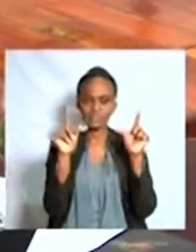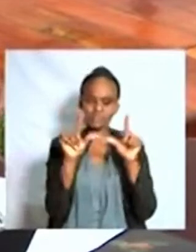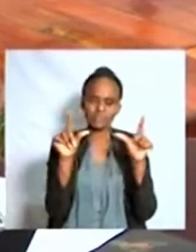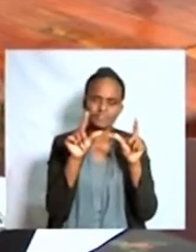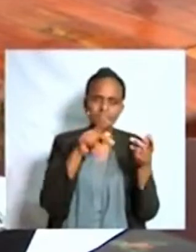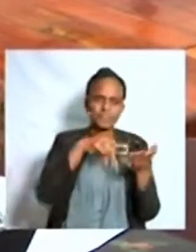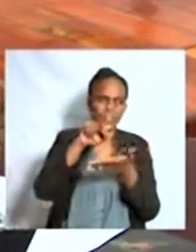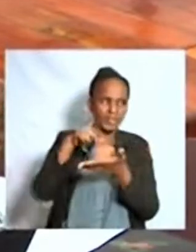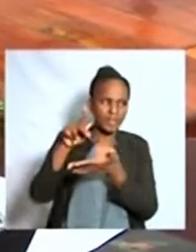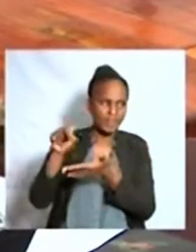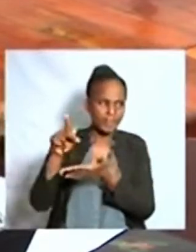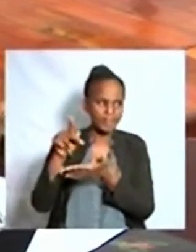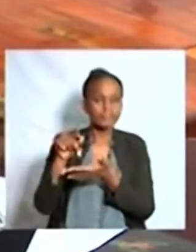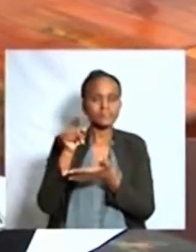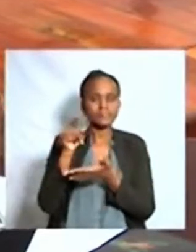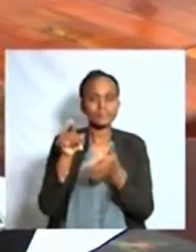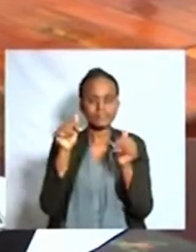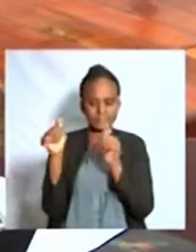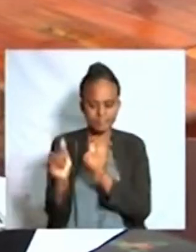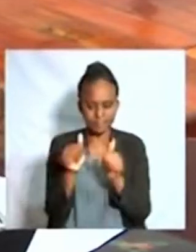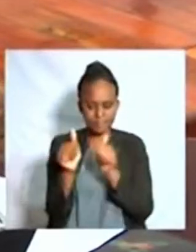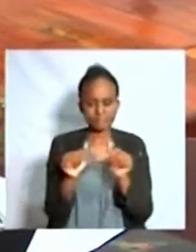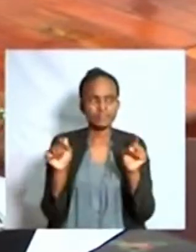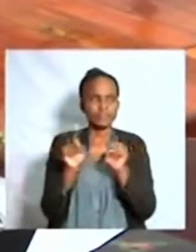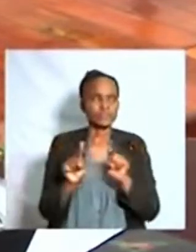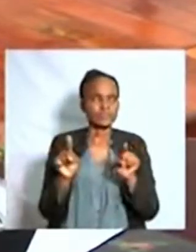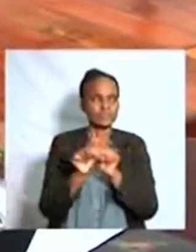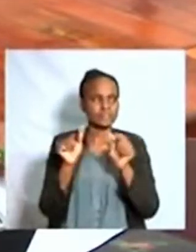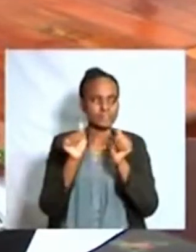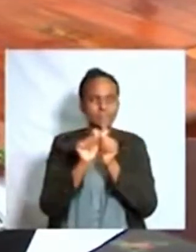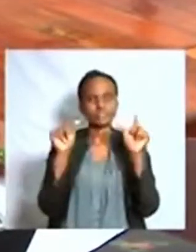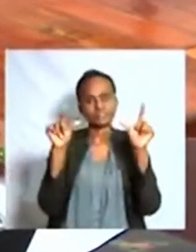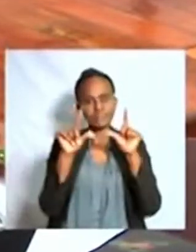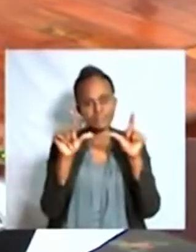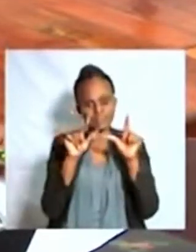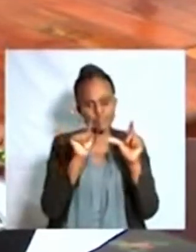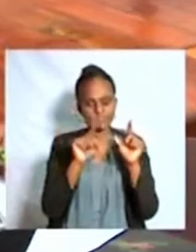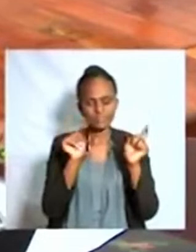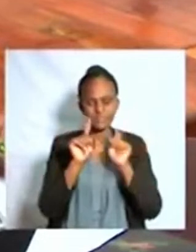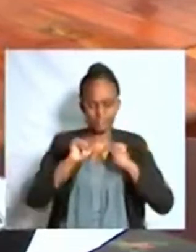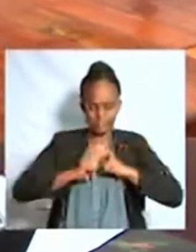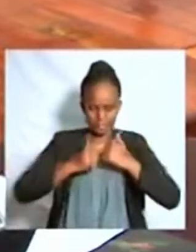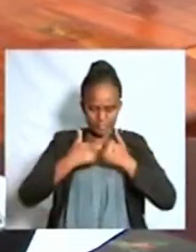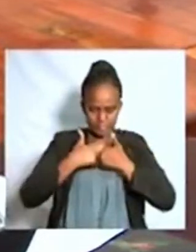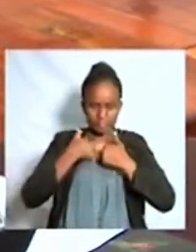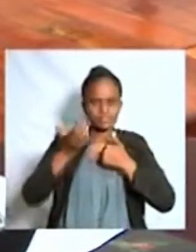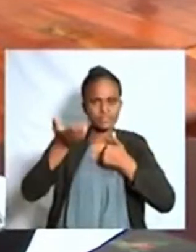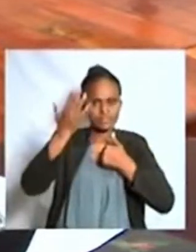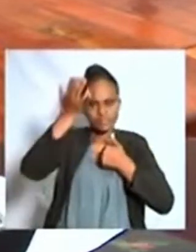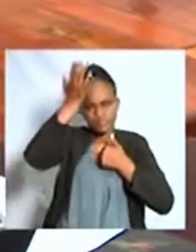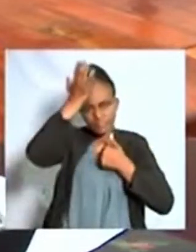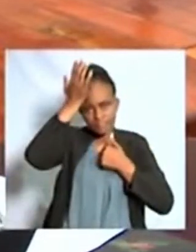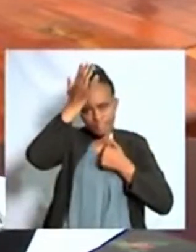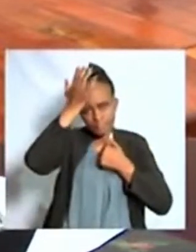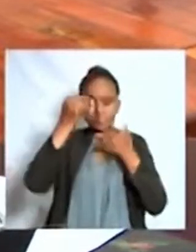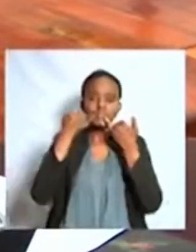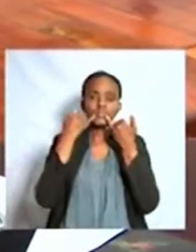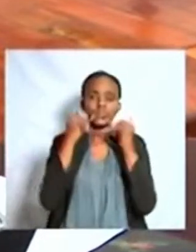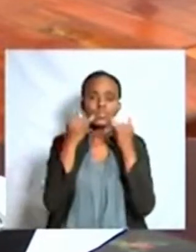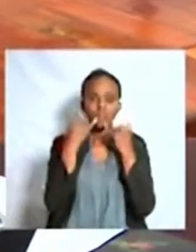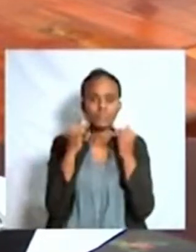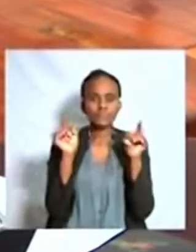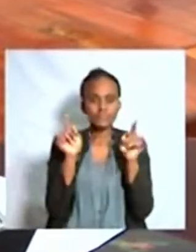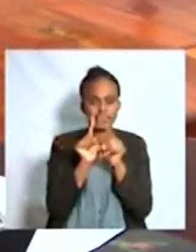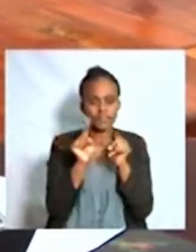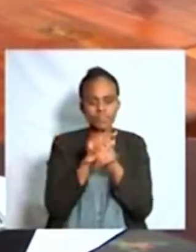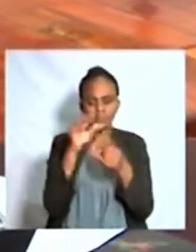and permits, Chair, the action taken is similar to that of licenses, where we've undertaken the update of our database to take into